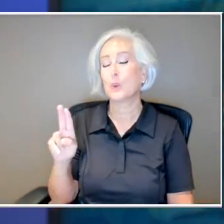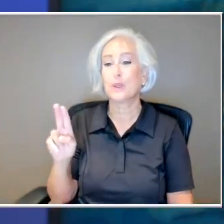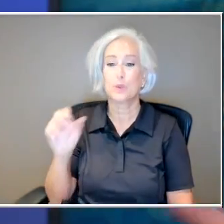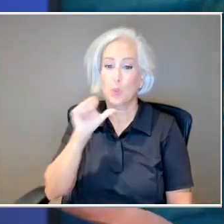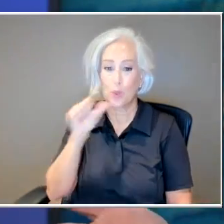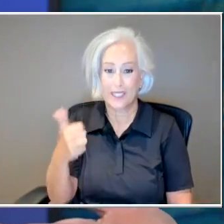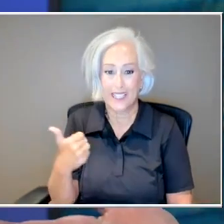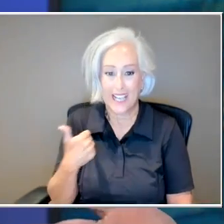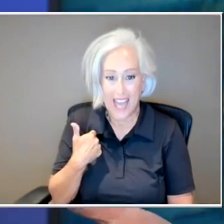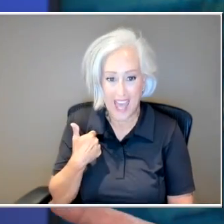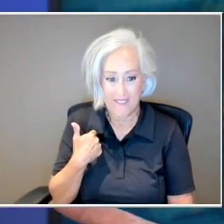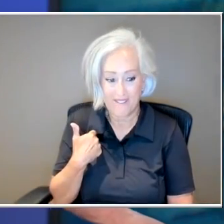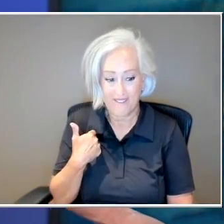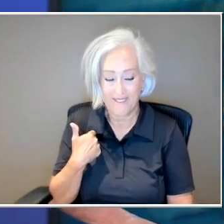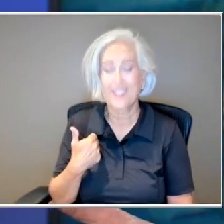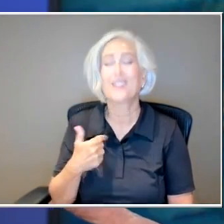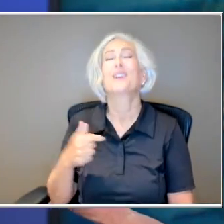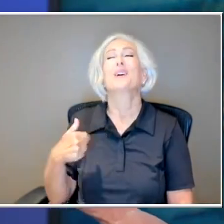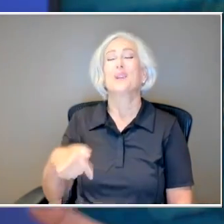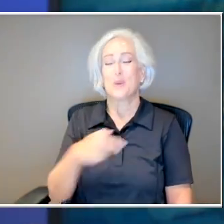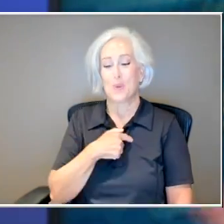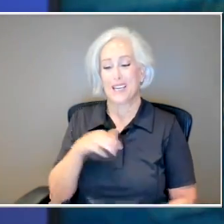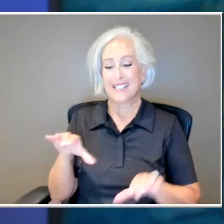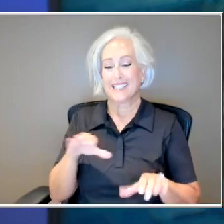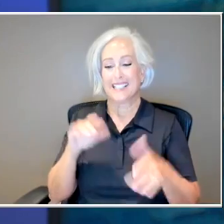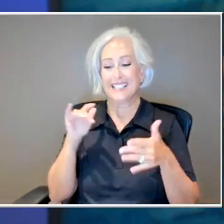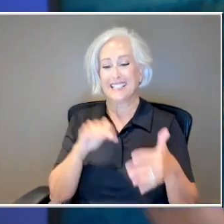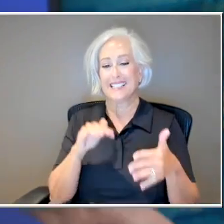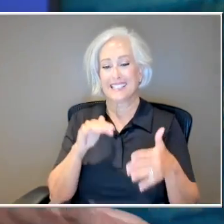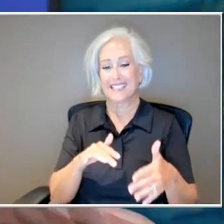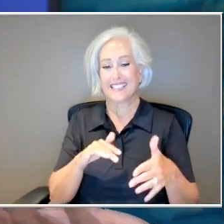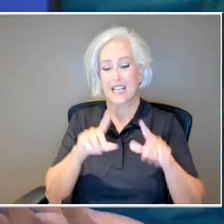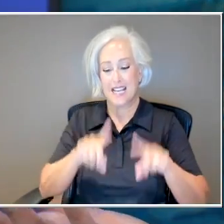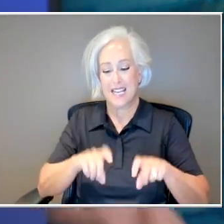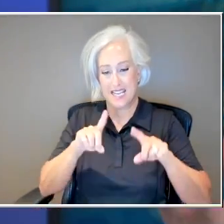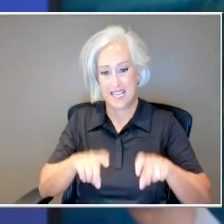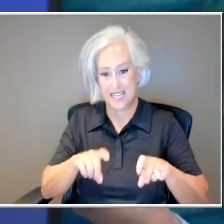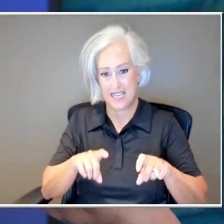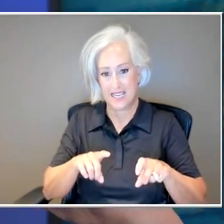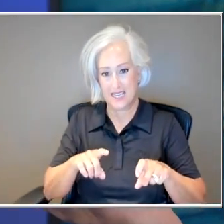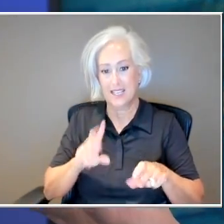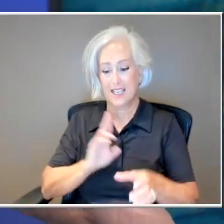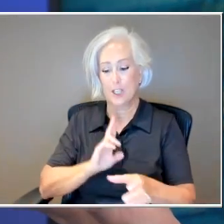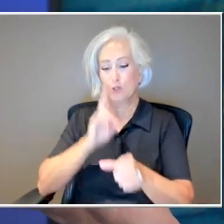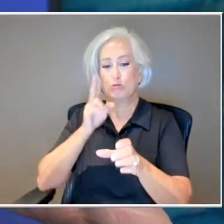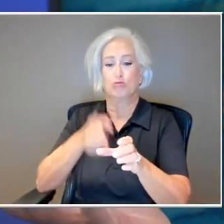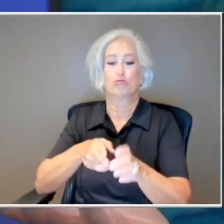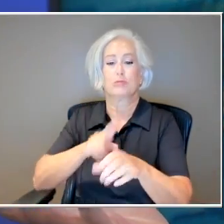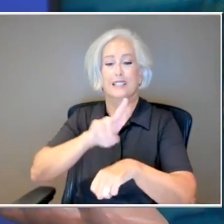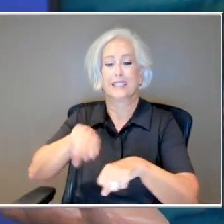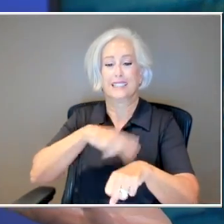did a study while we participated in a large international study